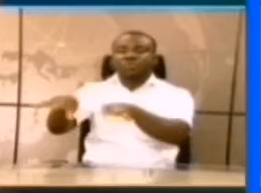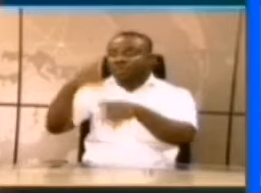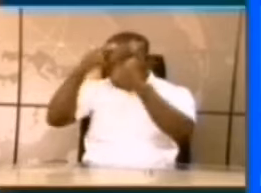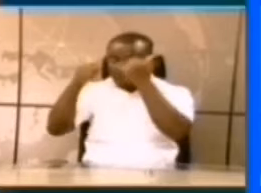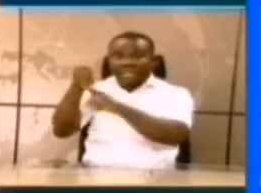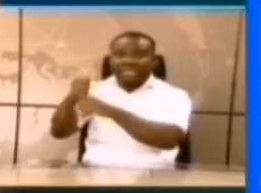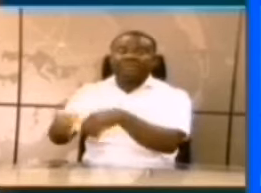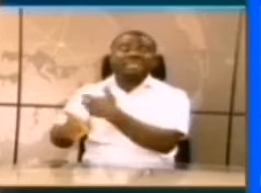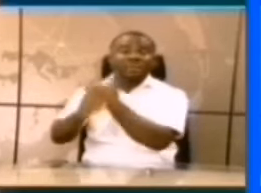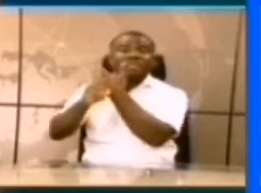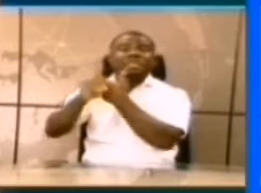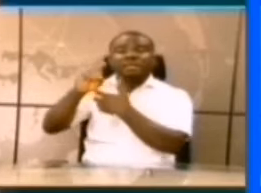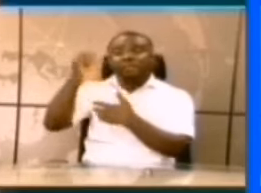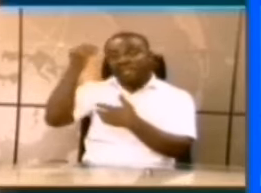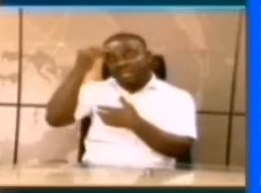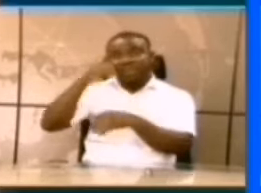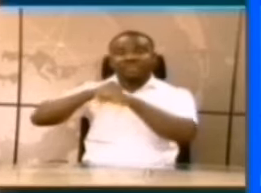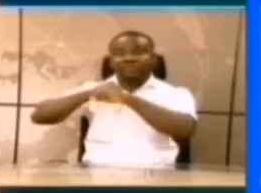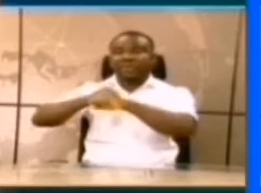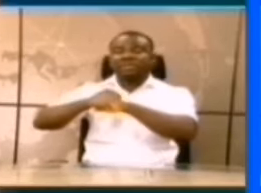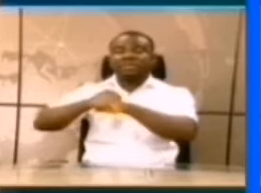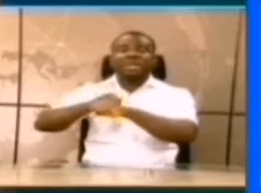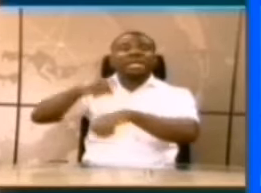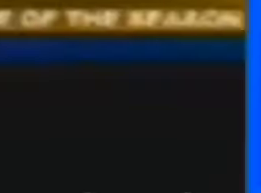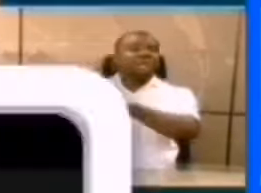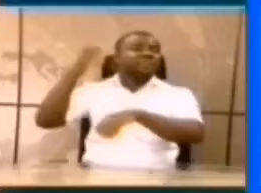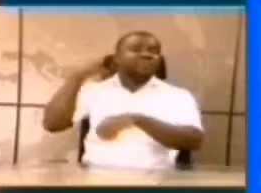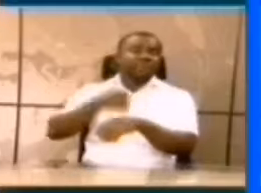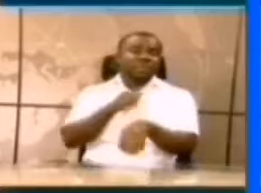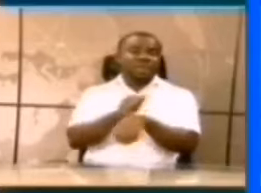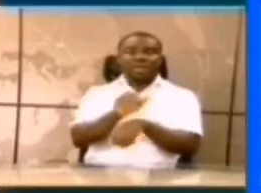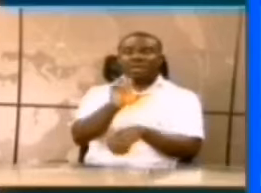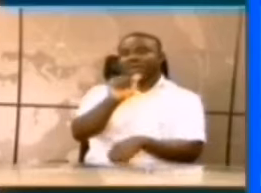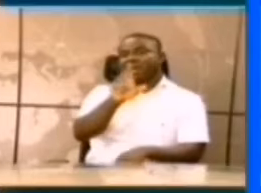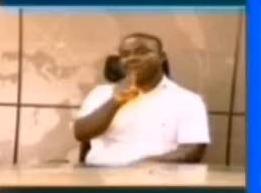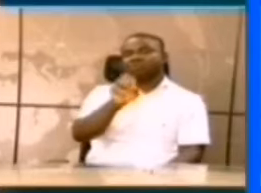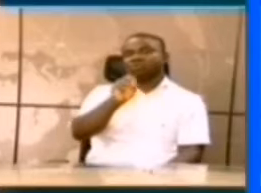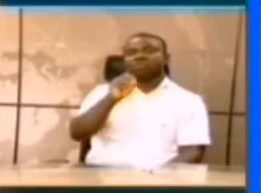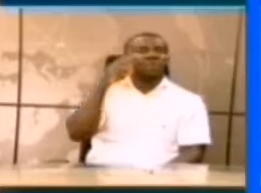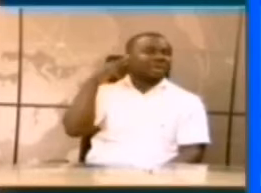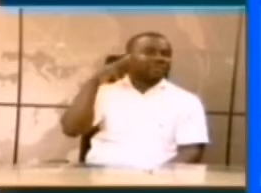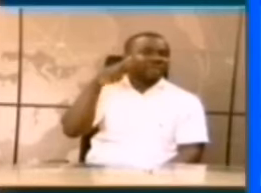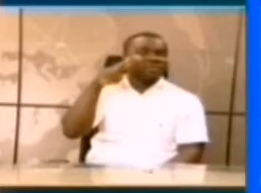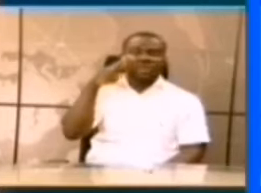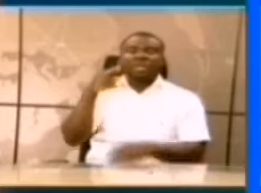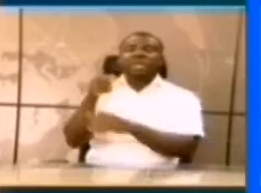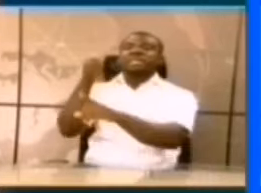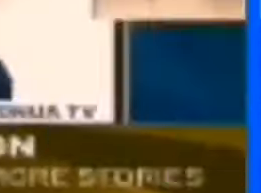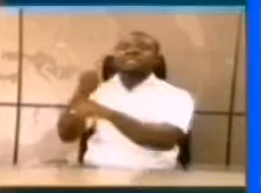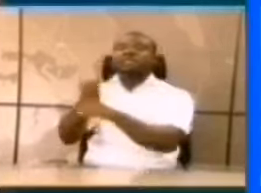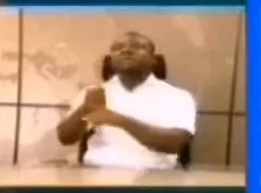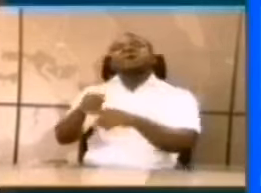lose election. Deputy Minister of Defense, time now, you want to know more position. Or the general catcher, and a fire service